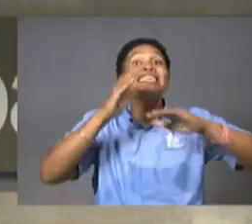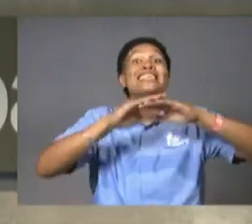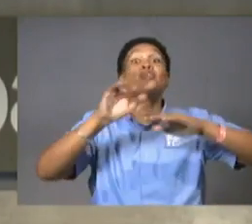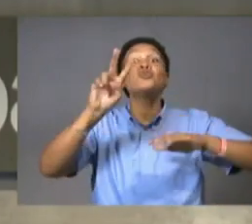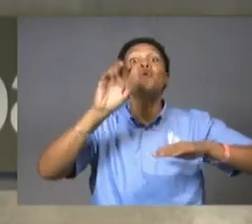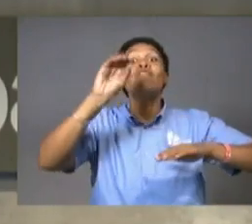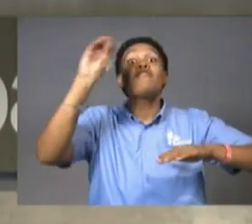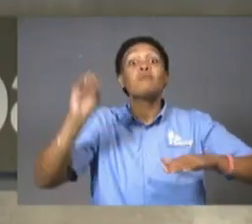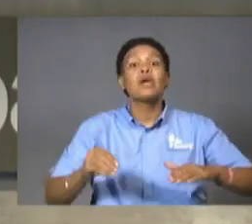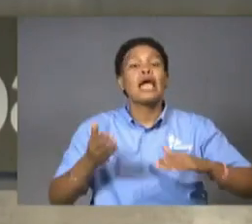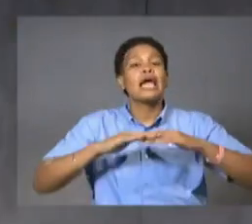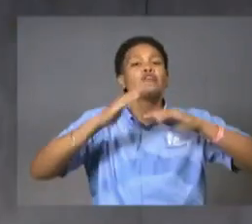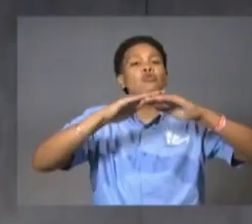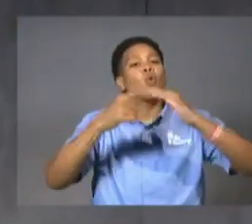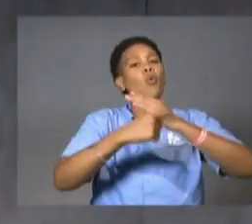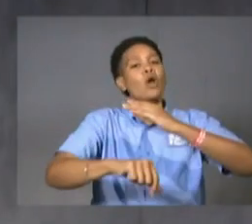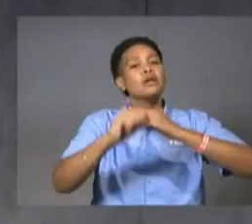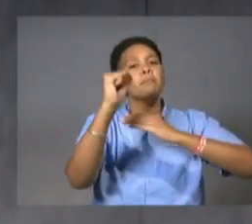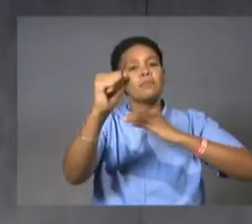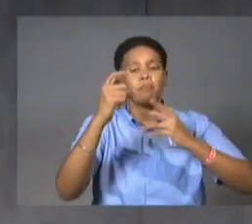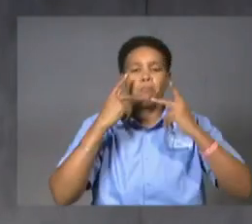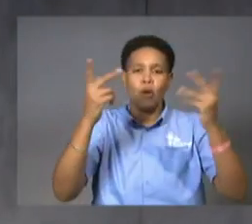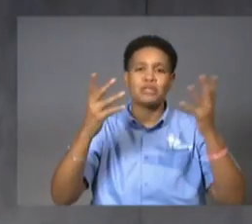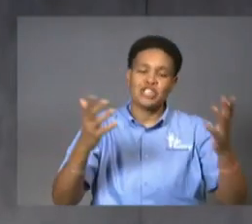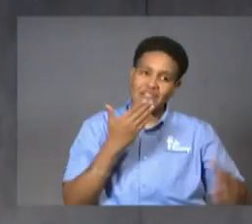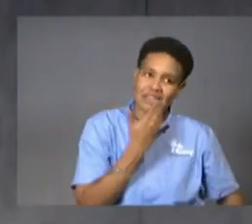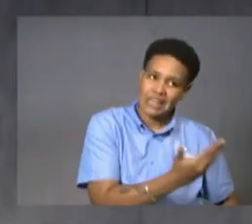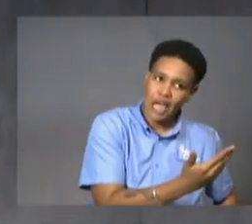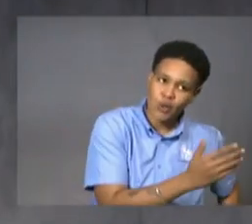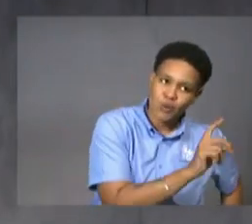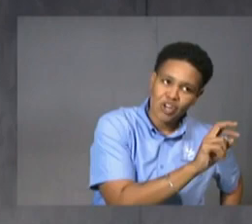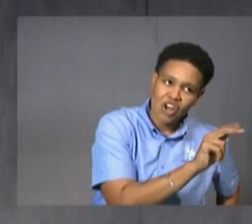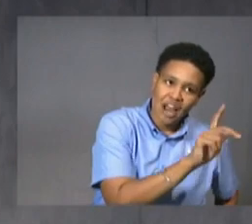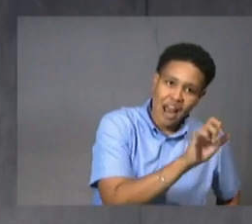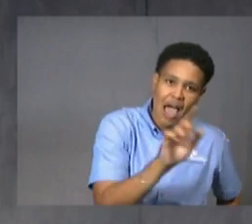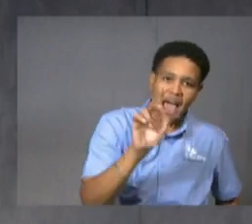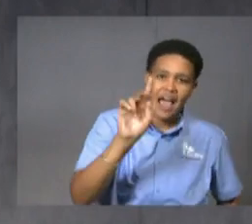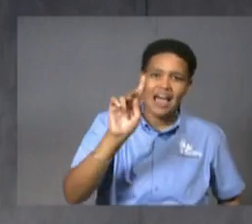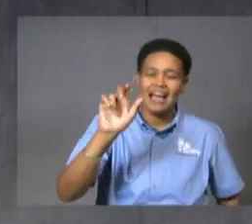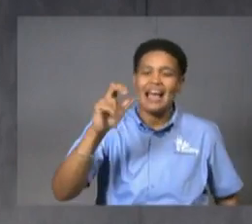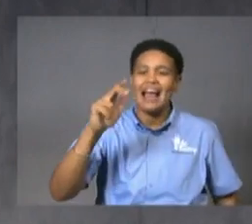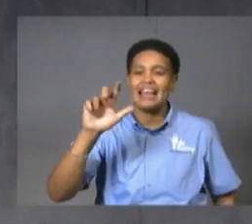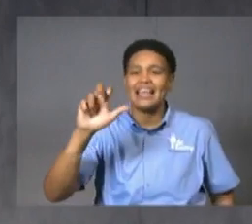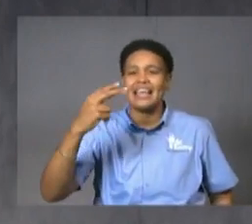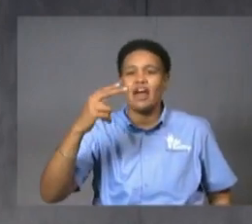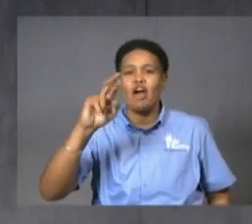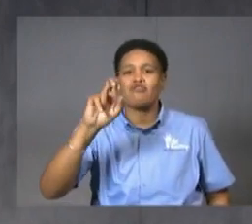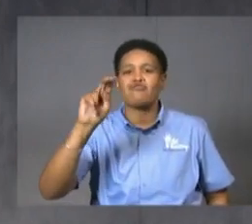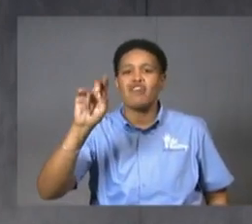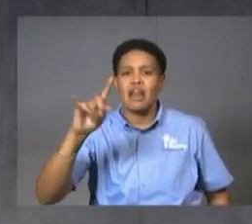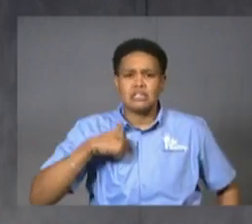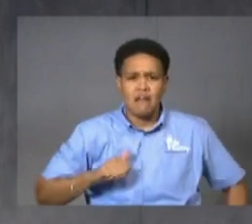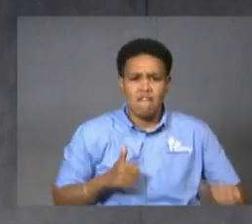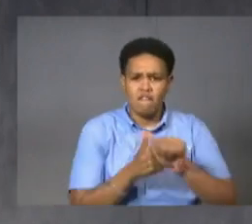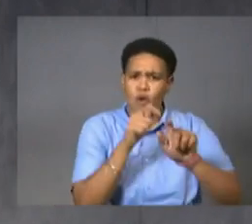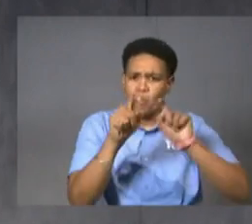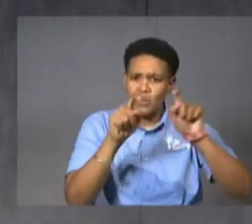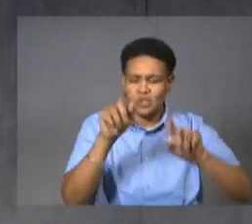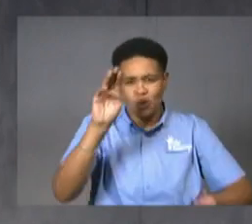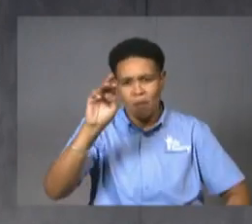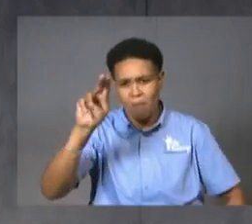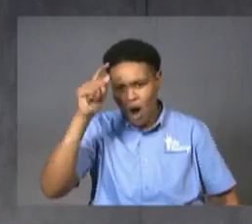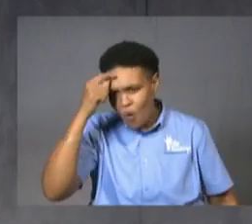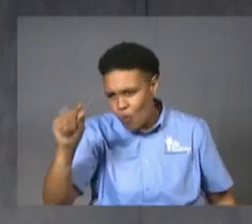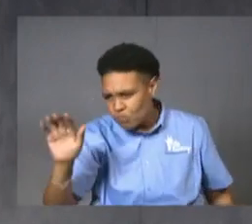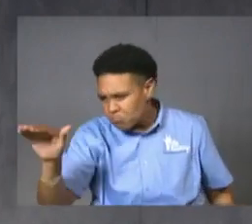increasing quality of public services. Thank you very much, then, Dr. Clark. Kalila Reynolds has a follow-up question to Mark Golding of the PNP. So,